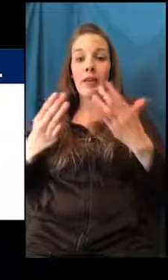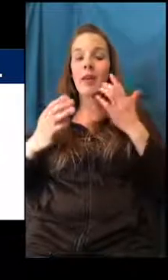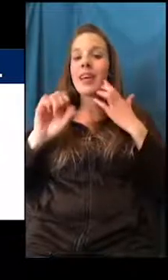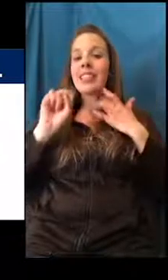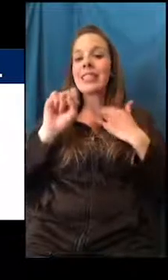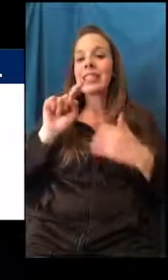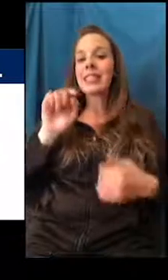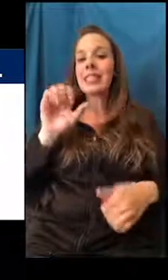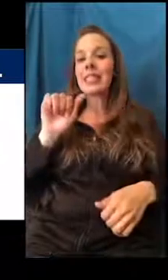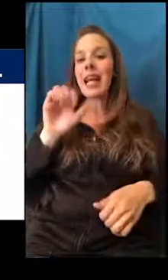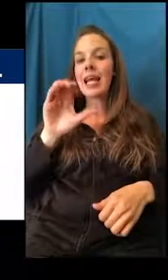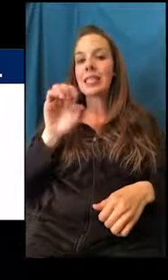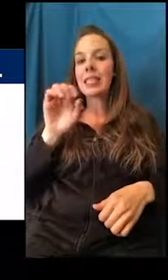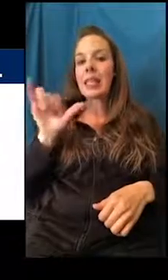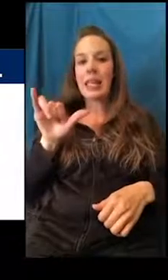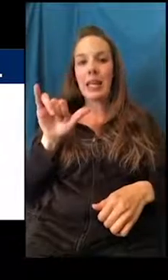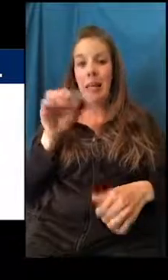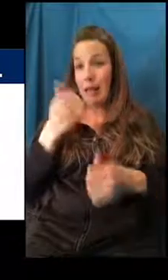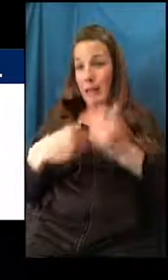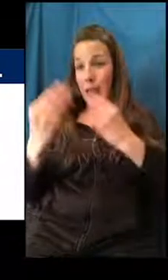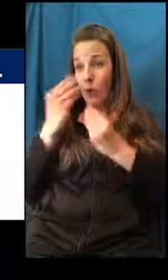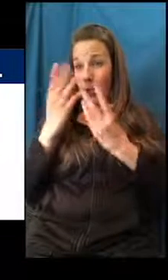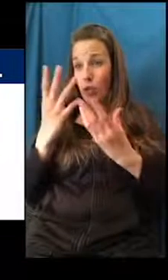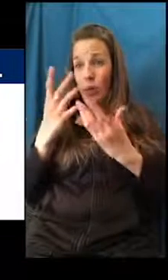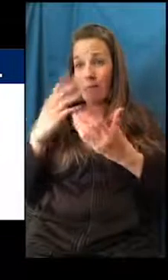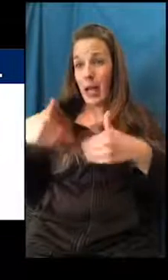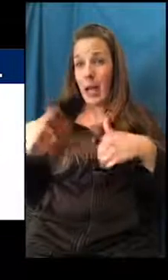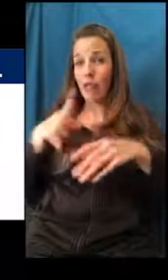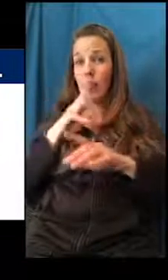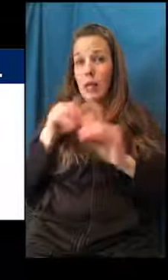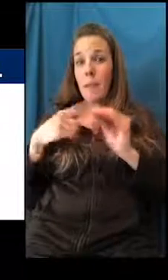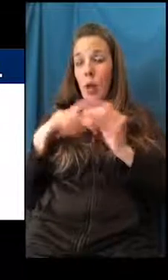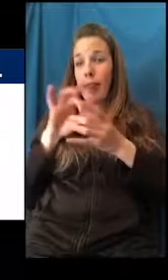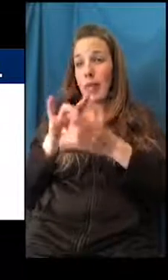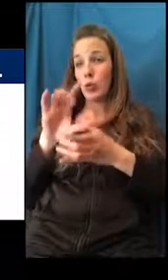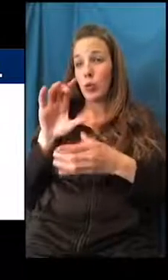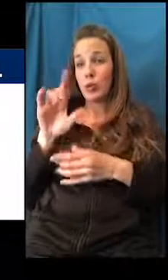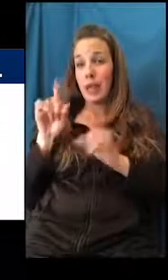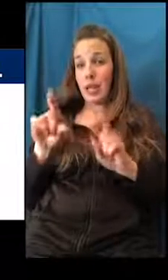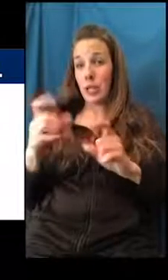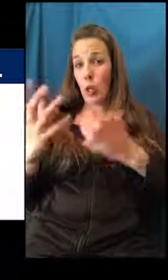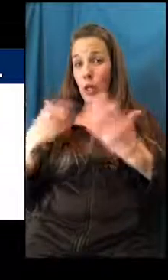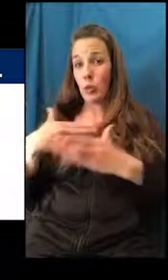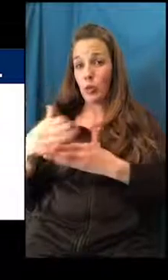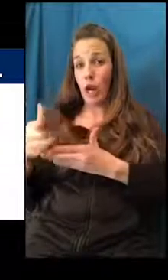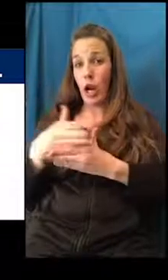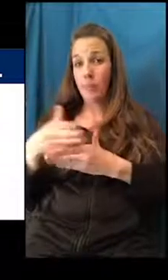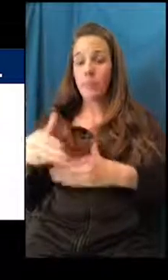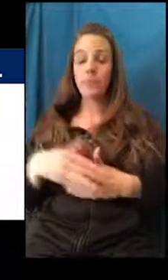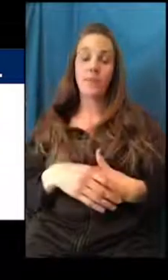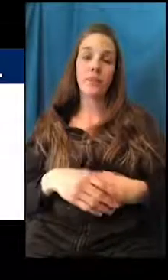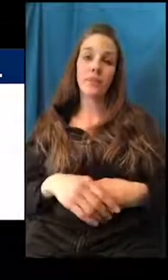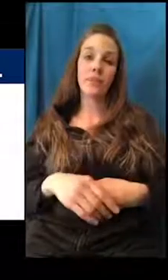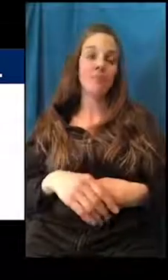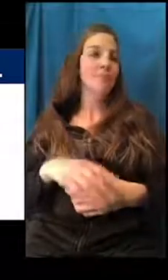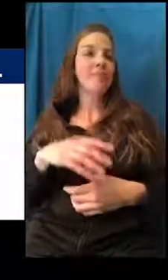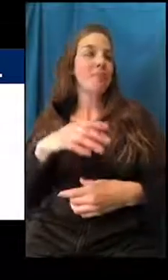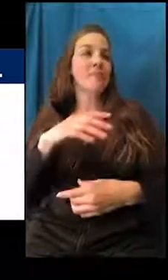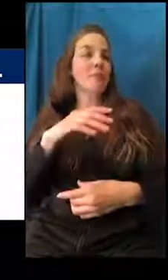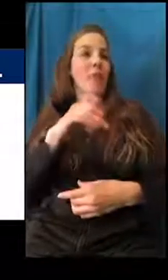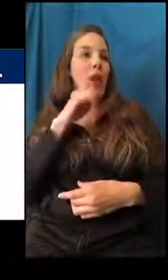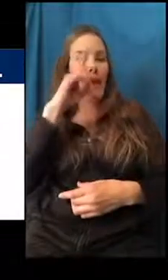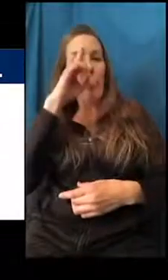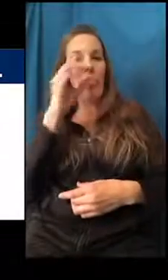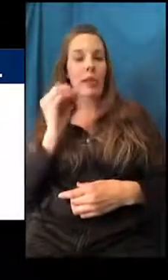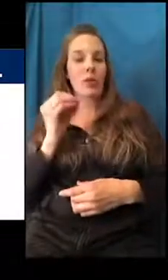any information that we haven't talked about related to COVID-19 testing that you'd like to share? I don't think so. We just